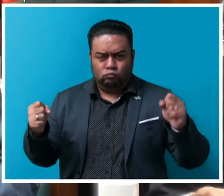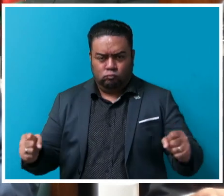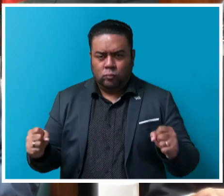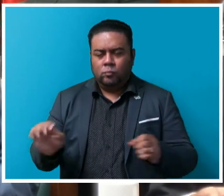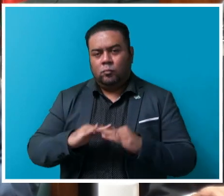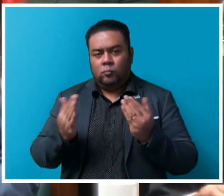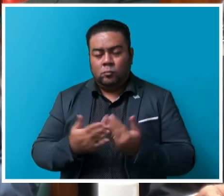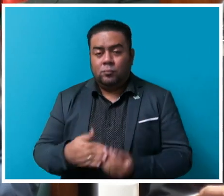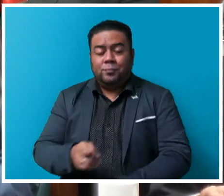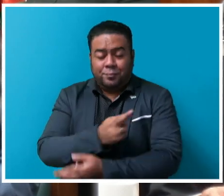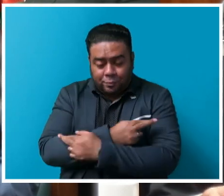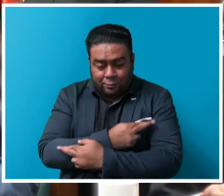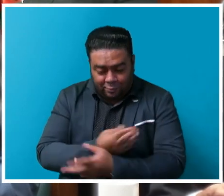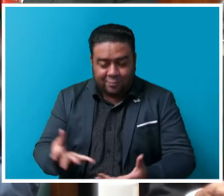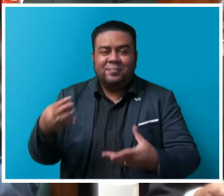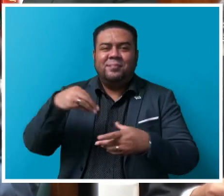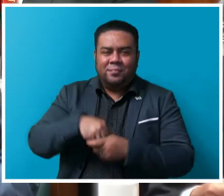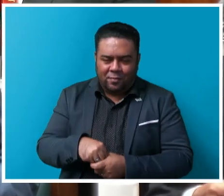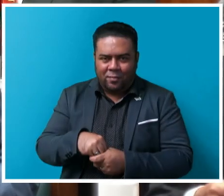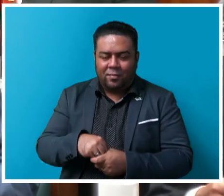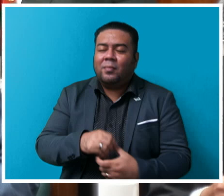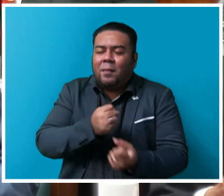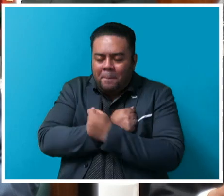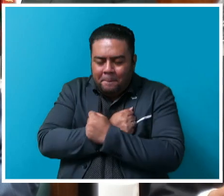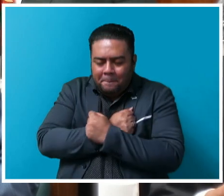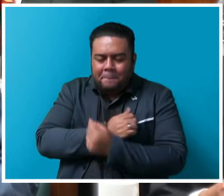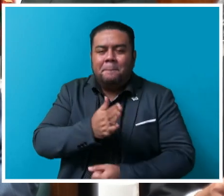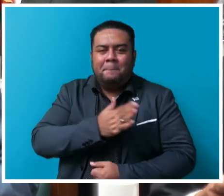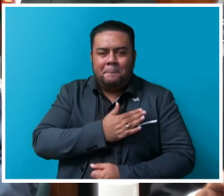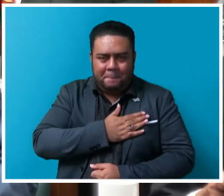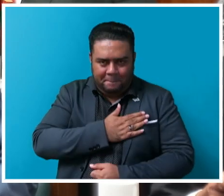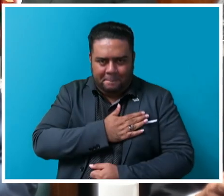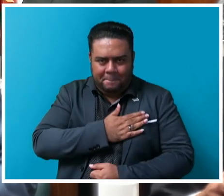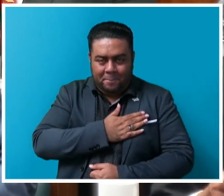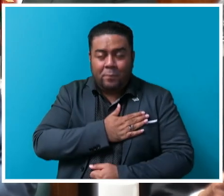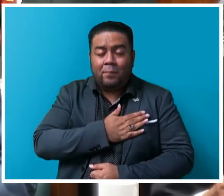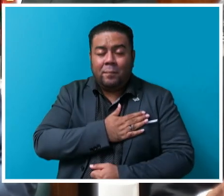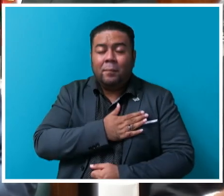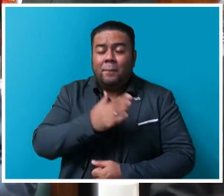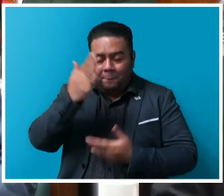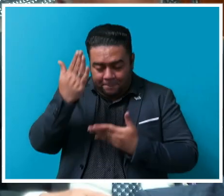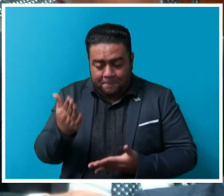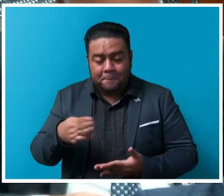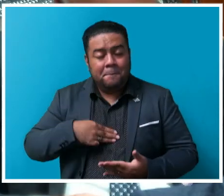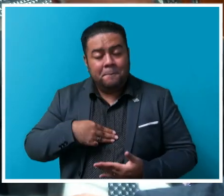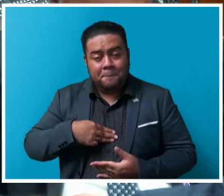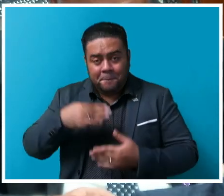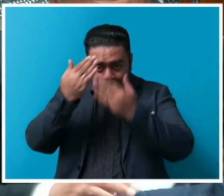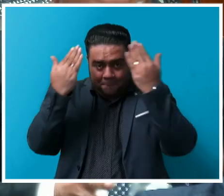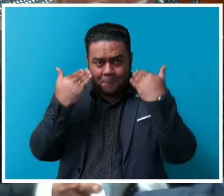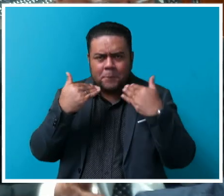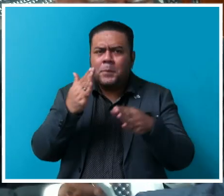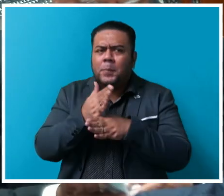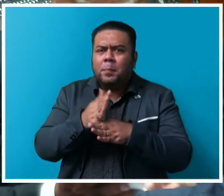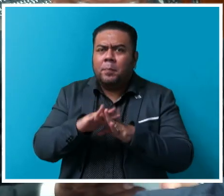respect, inclusivity, love, and compassion. Honorable Speaker, on working together, I wish